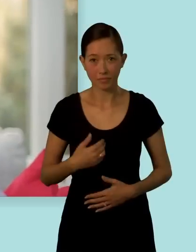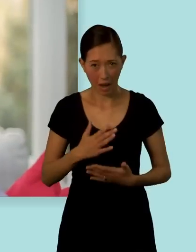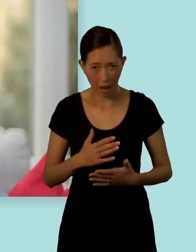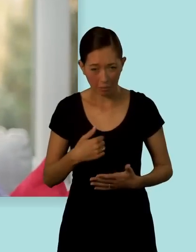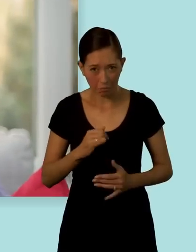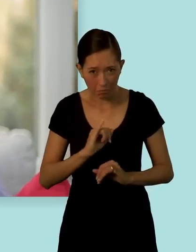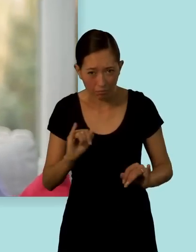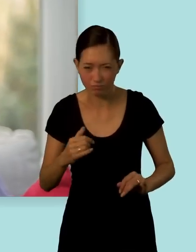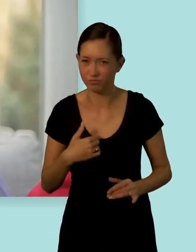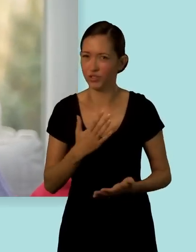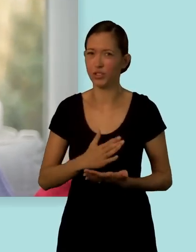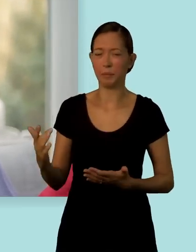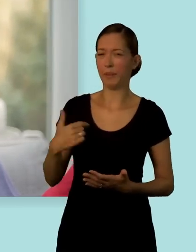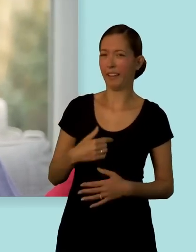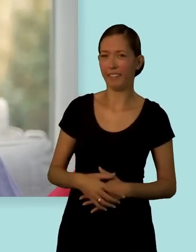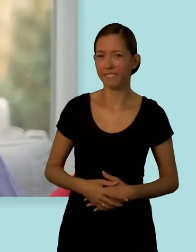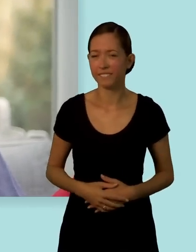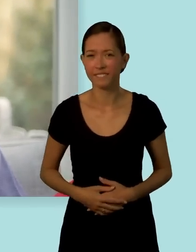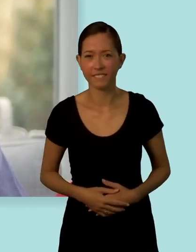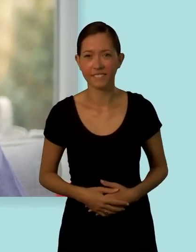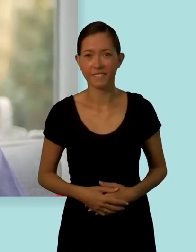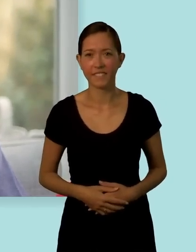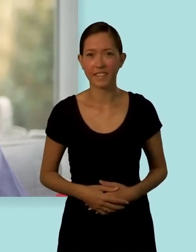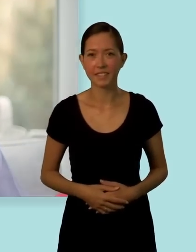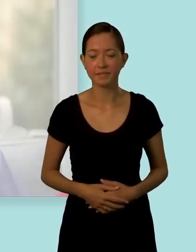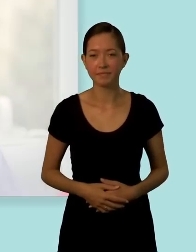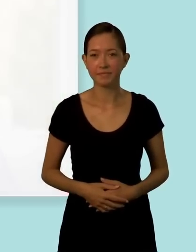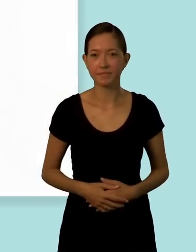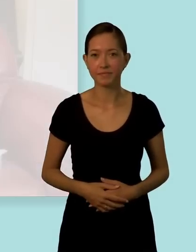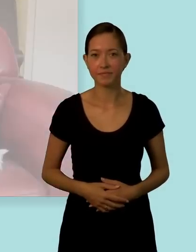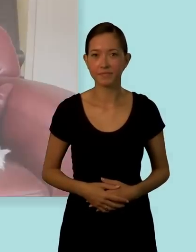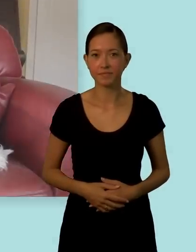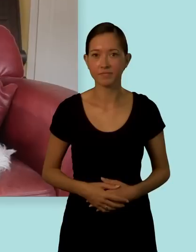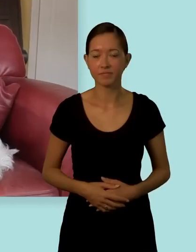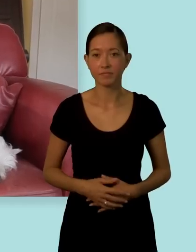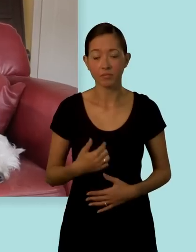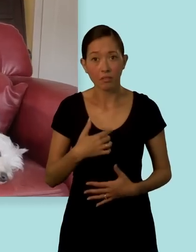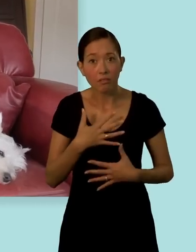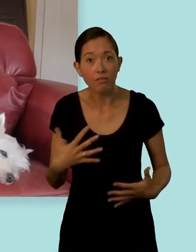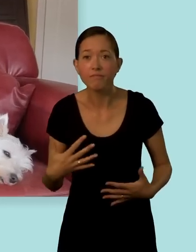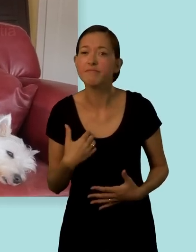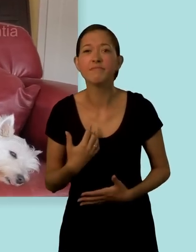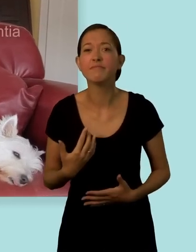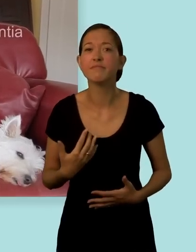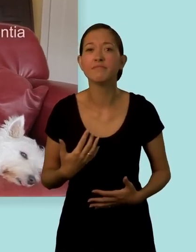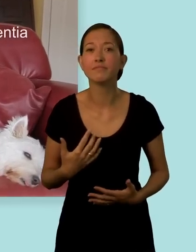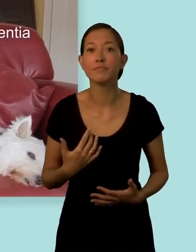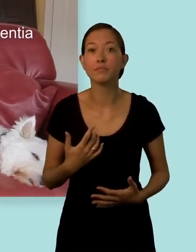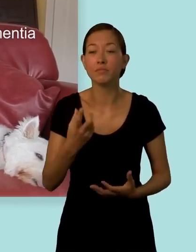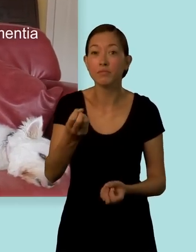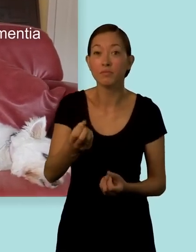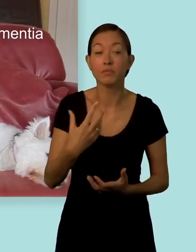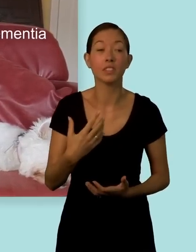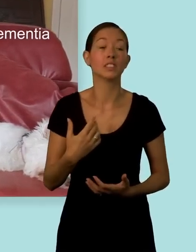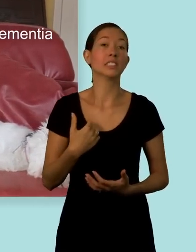didn't believe that I had it as bad as it seemed. I wasn't surprised. Didn't